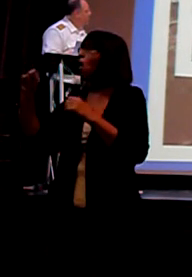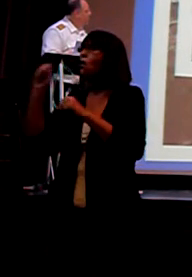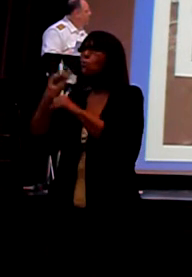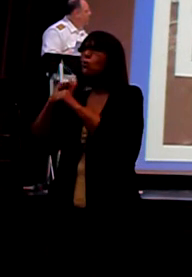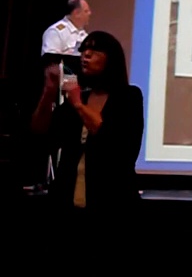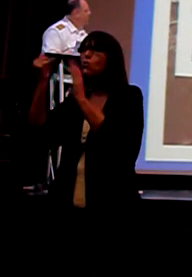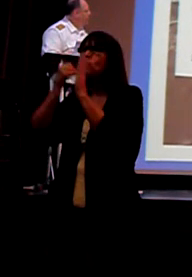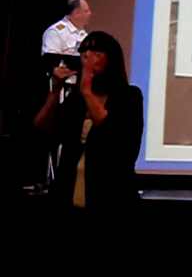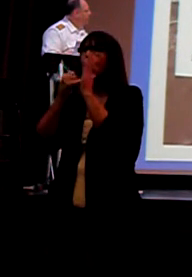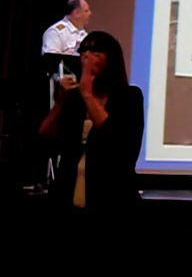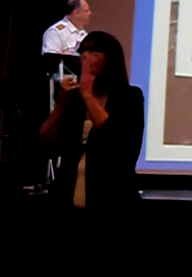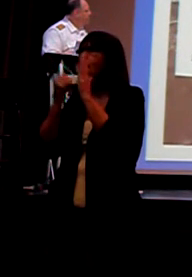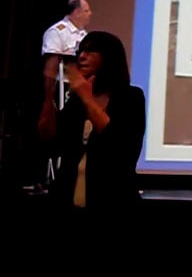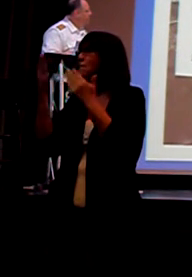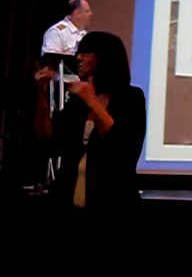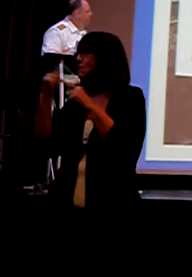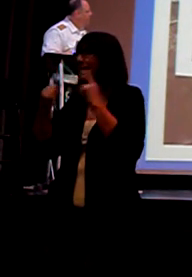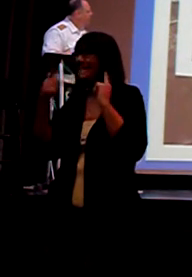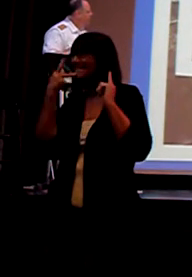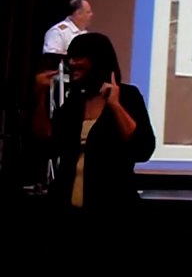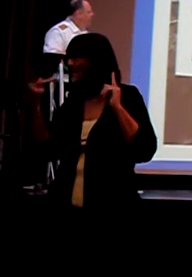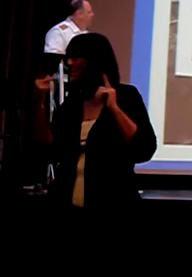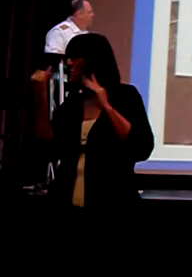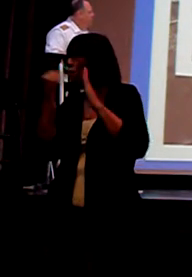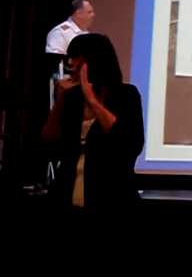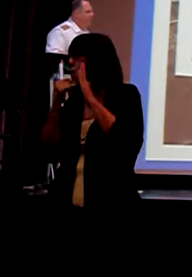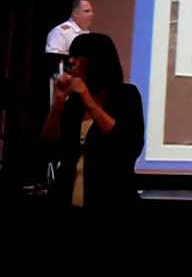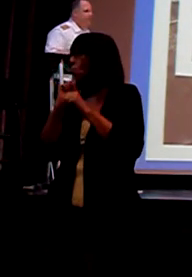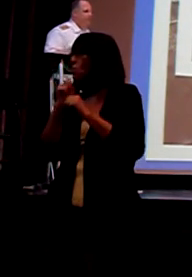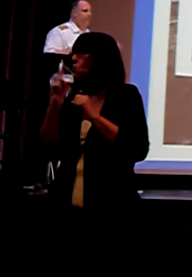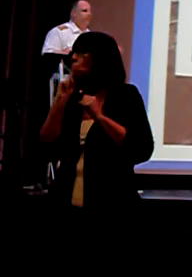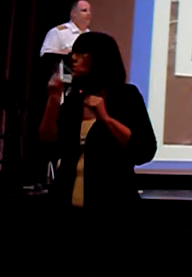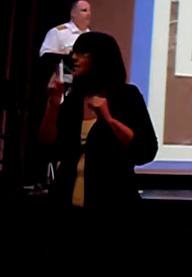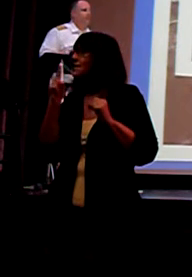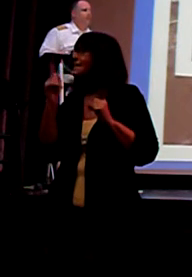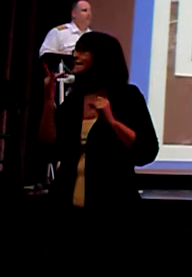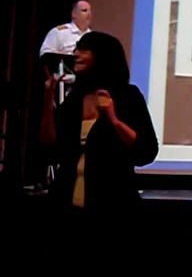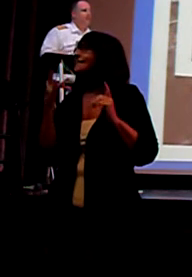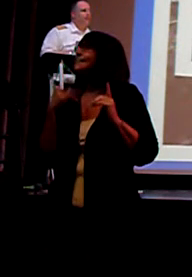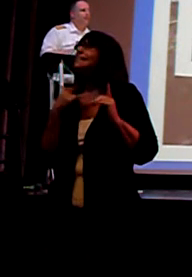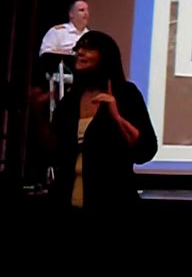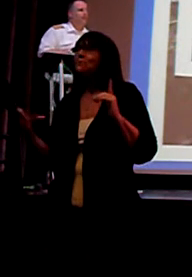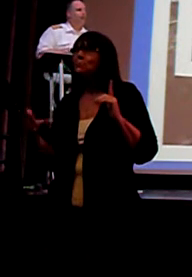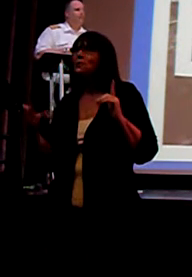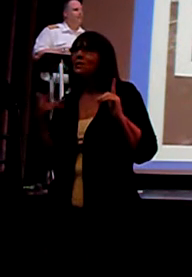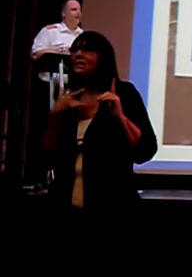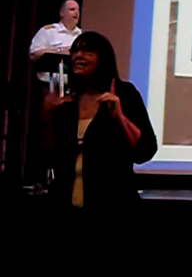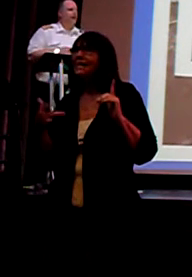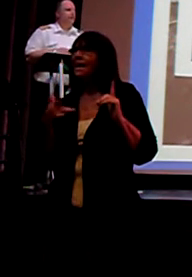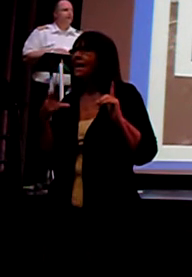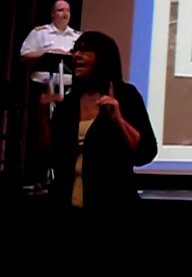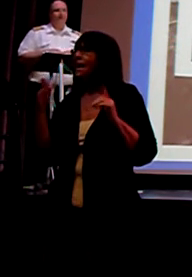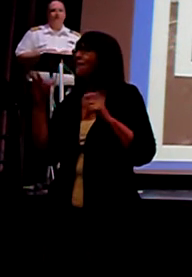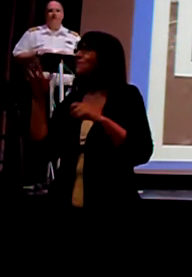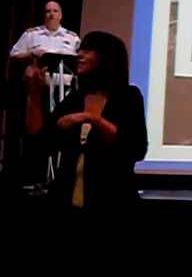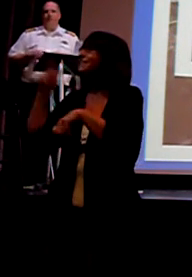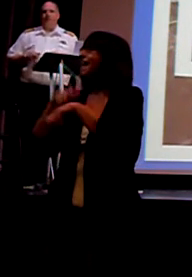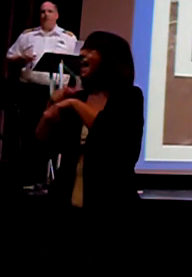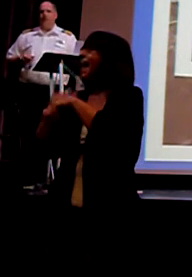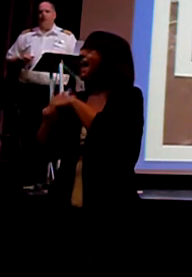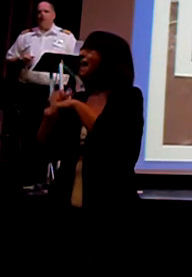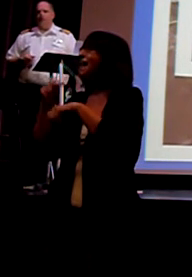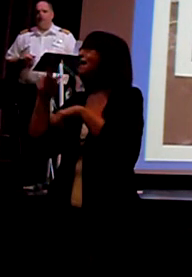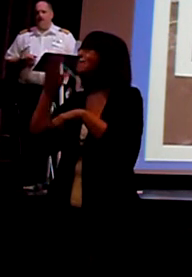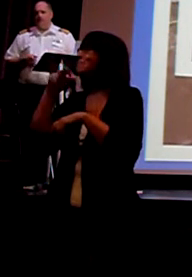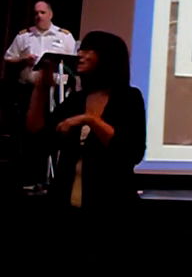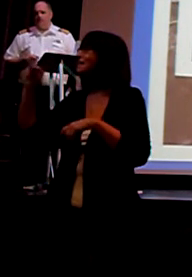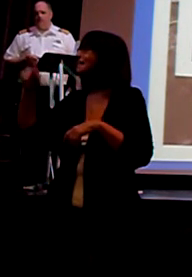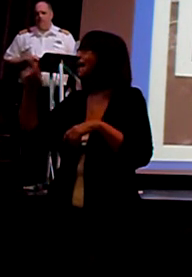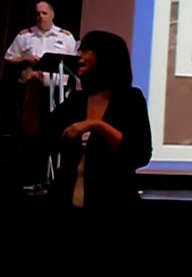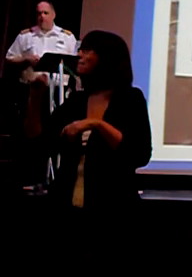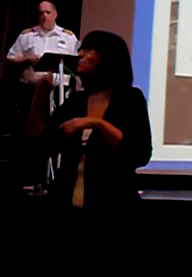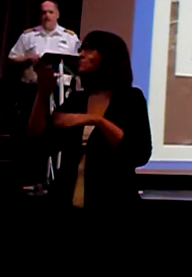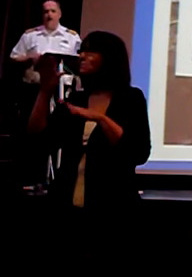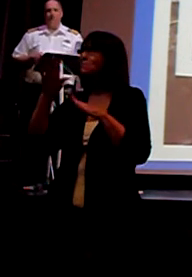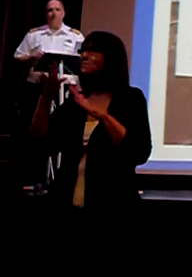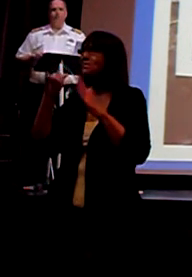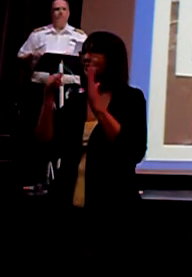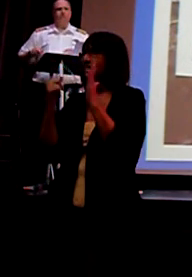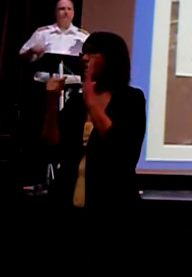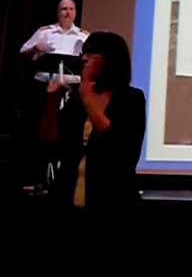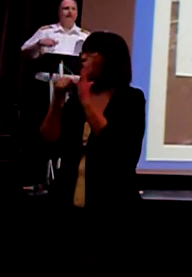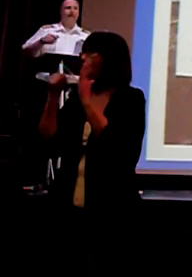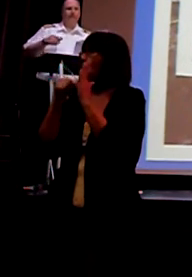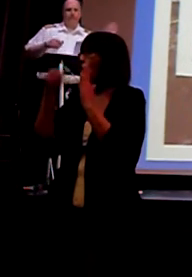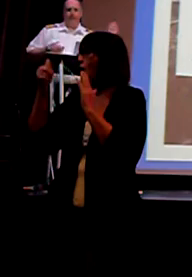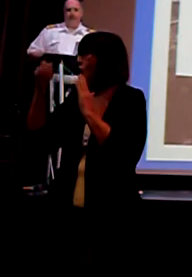a little bit difficult for you to see here, but it's just a very typical of the area here in Naples,